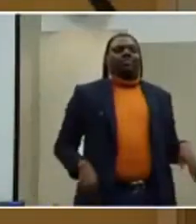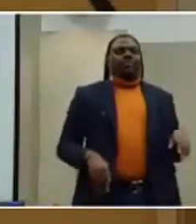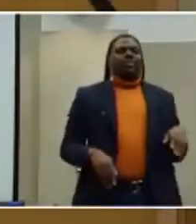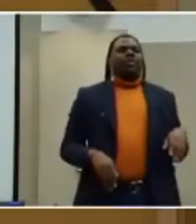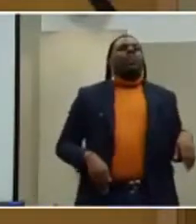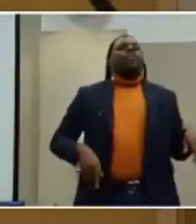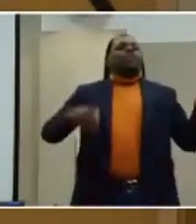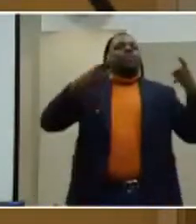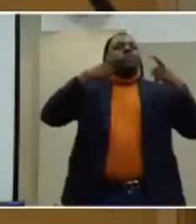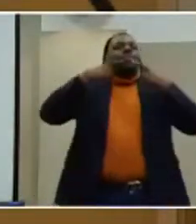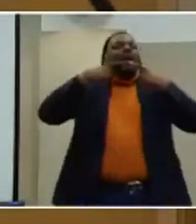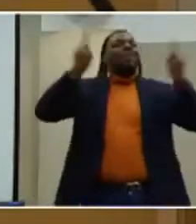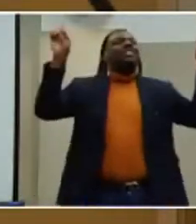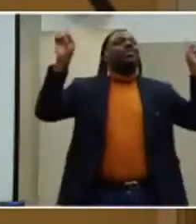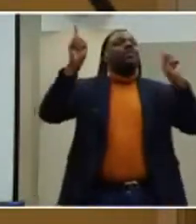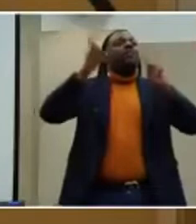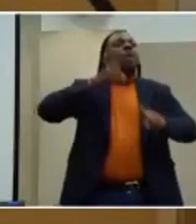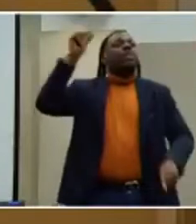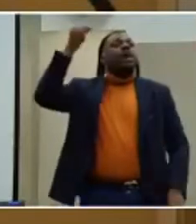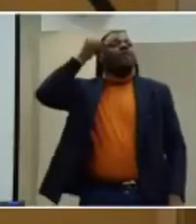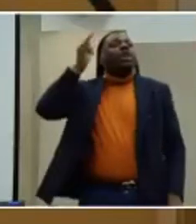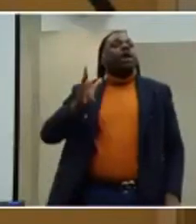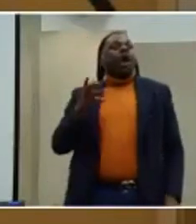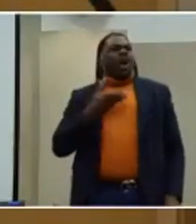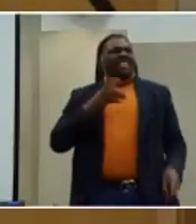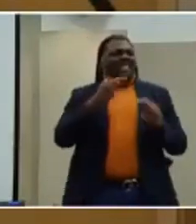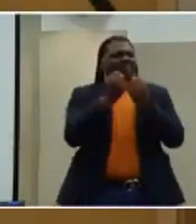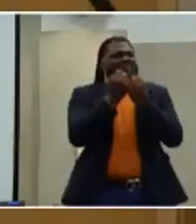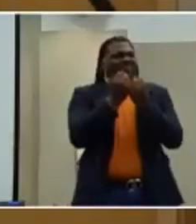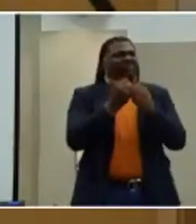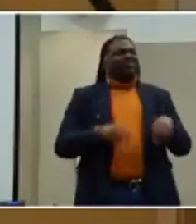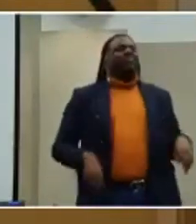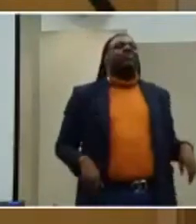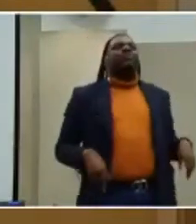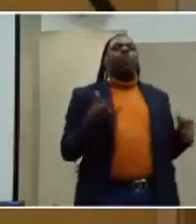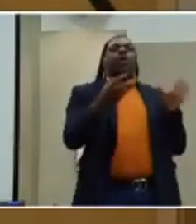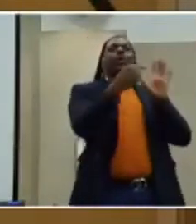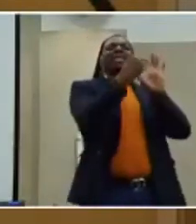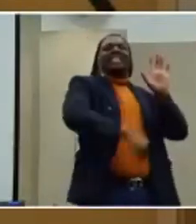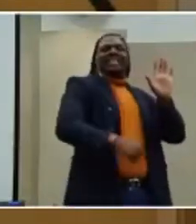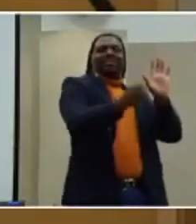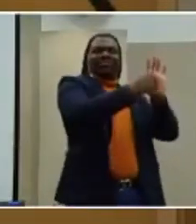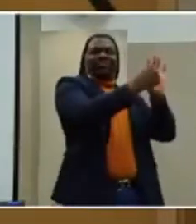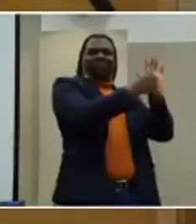proclamation from the governor and our team. So I'd like to read this right now.